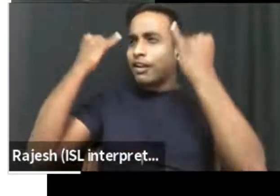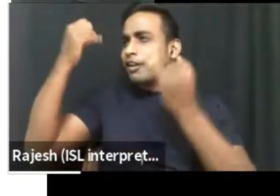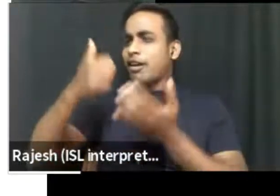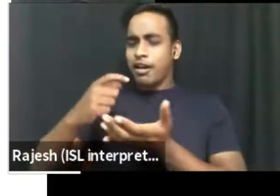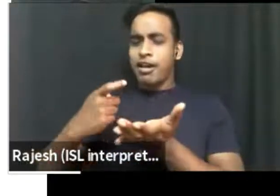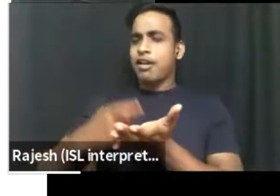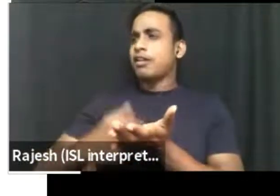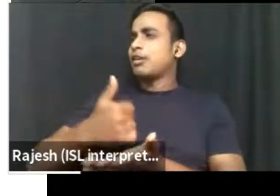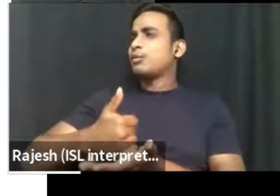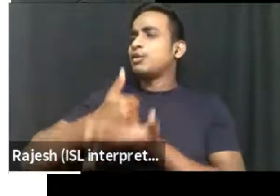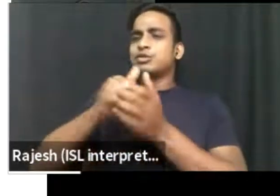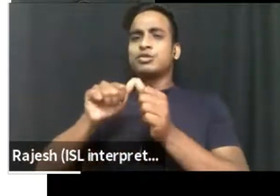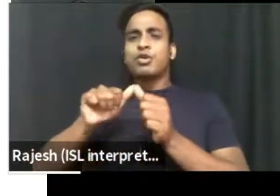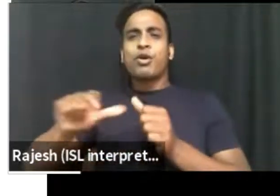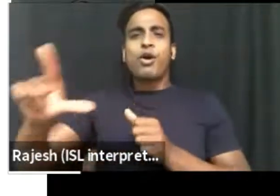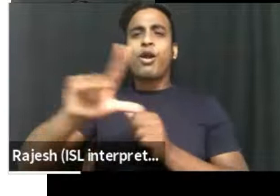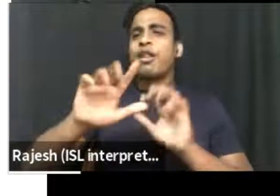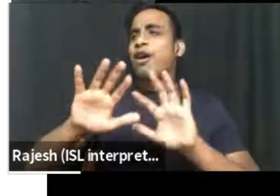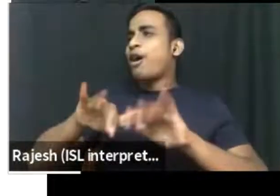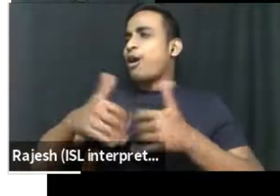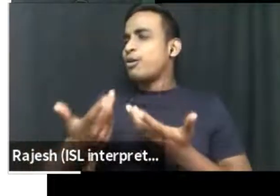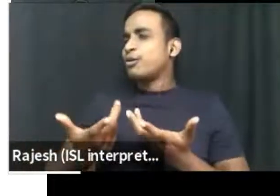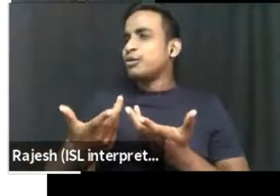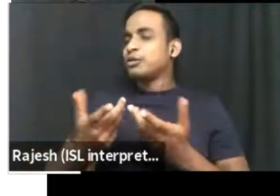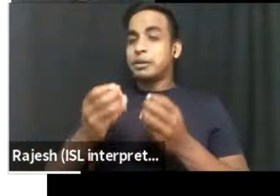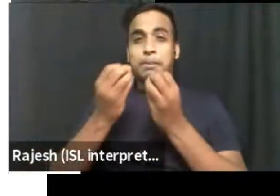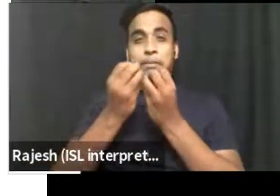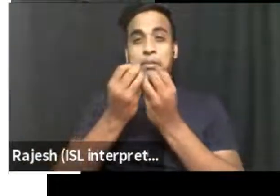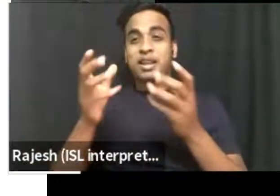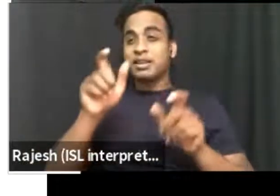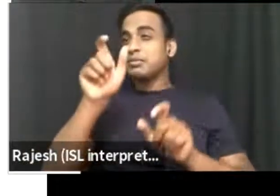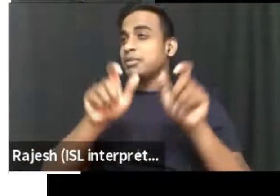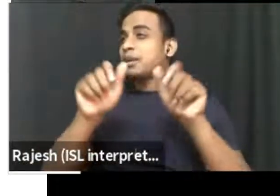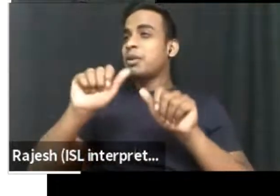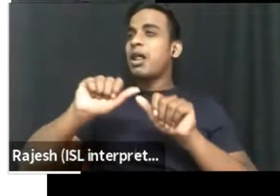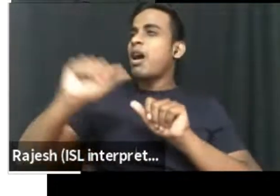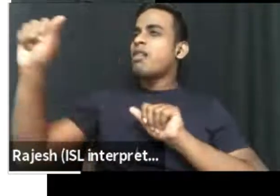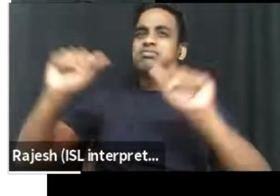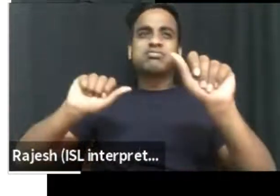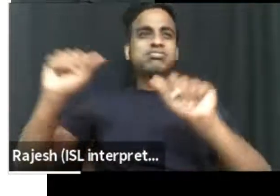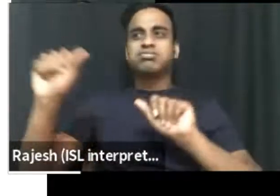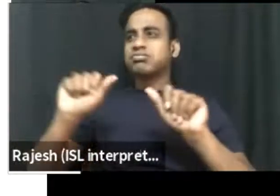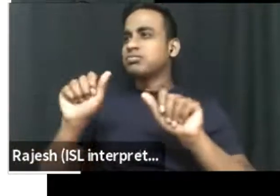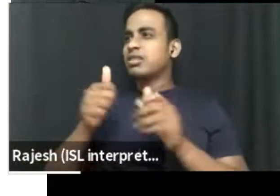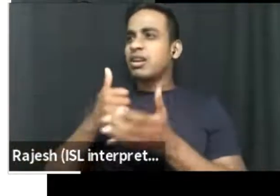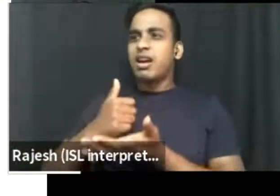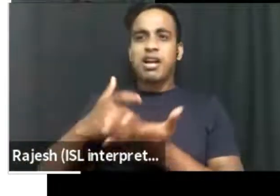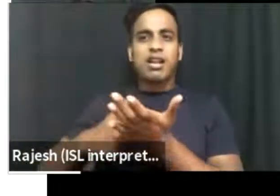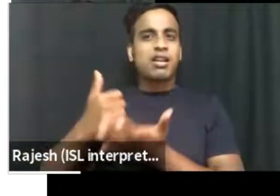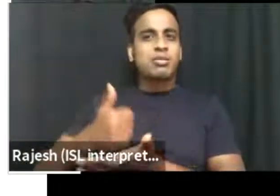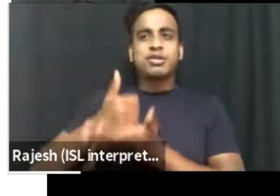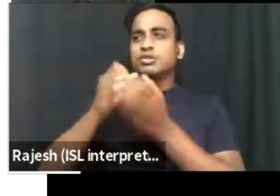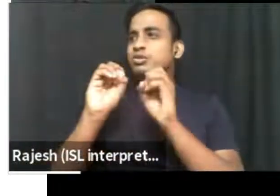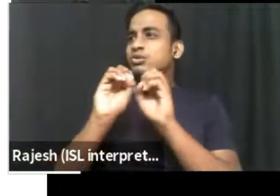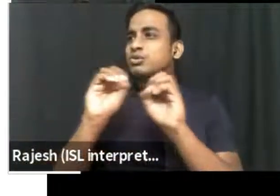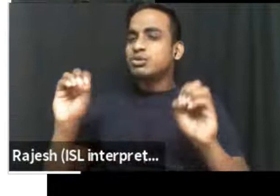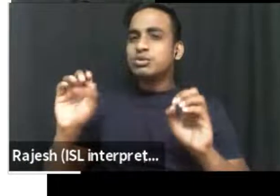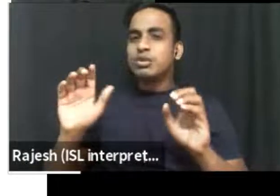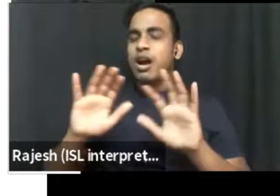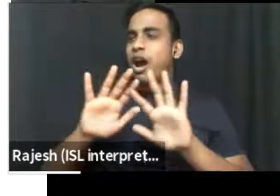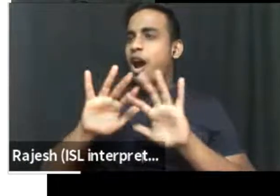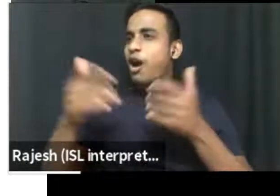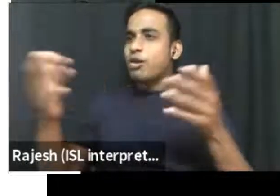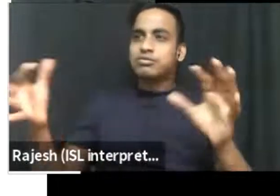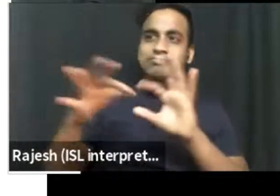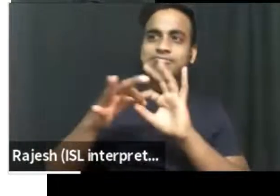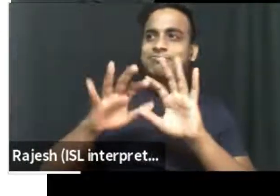we include a large number of people who are left out, who might not be a person with disability in that sense, quote